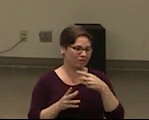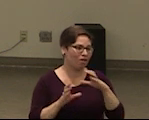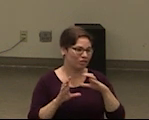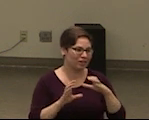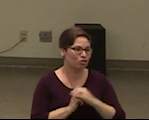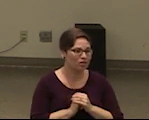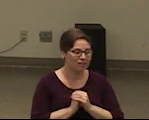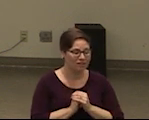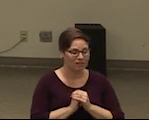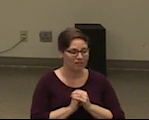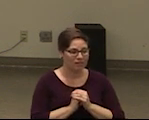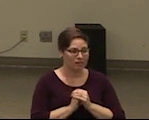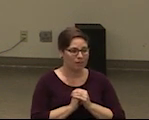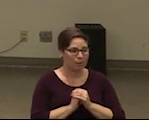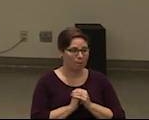go.